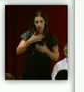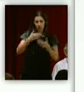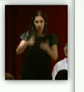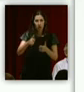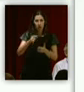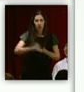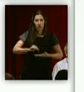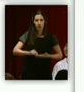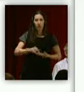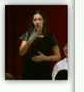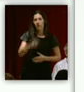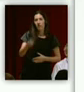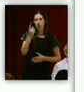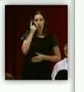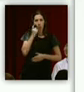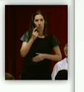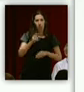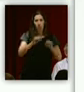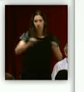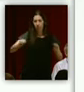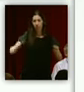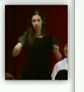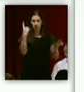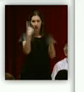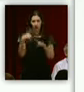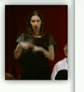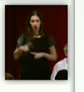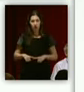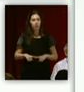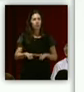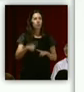the testing part.